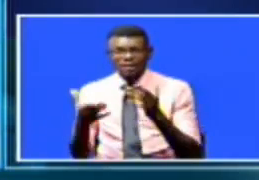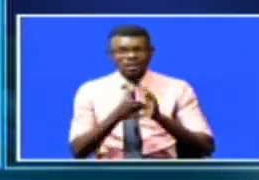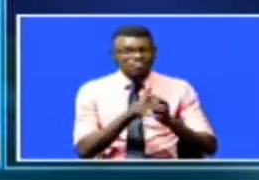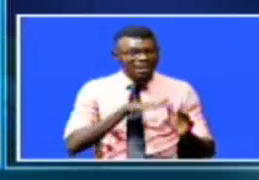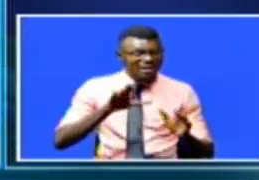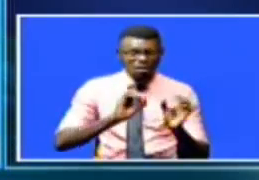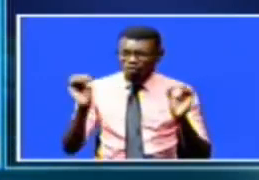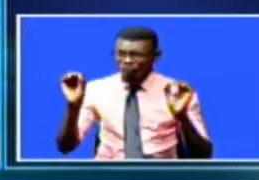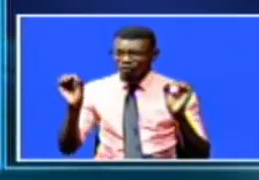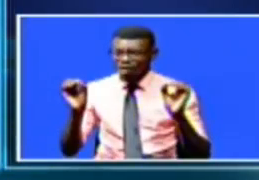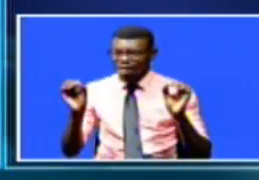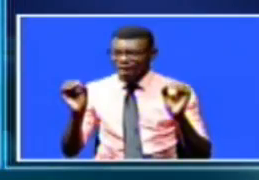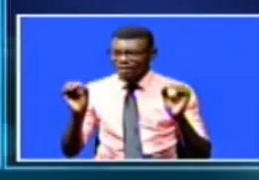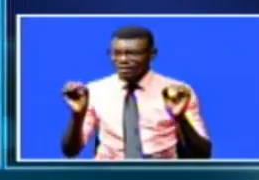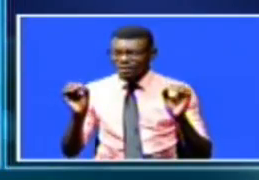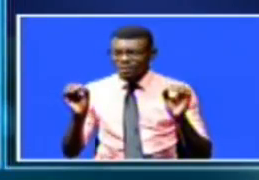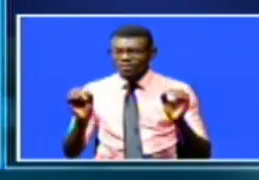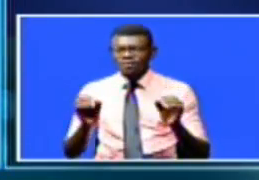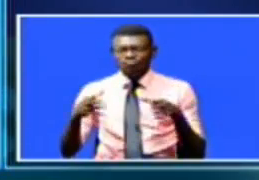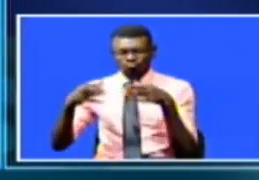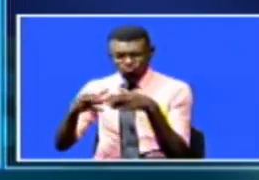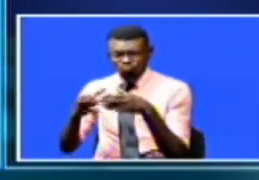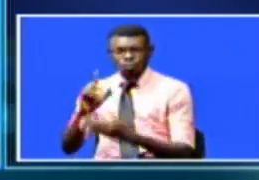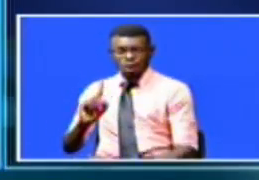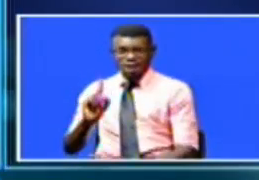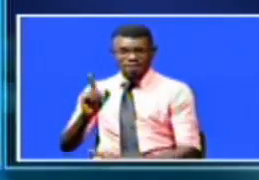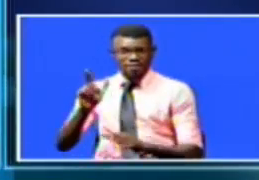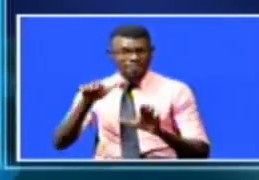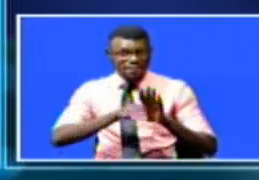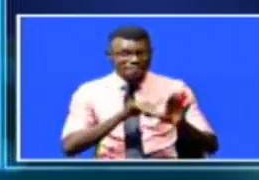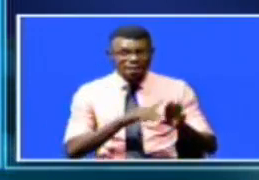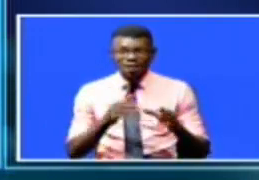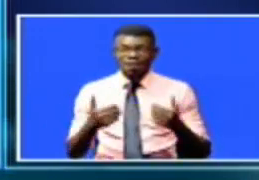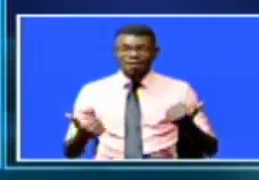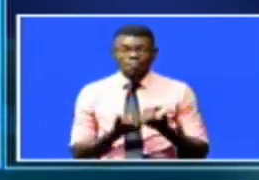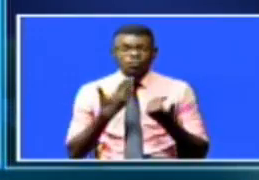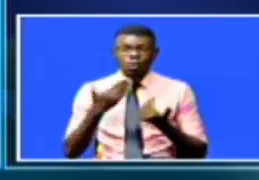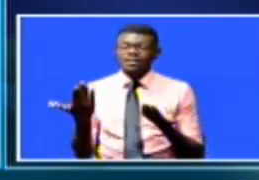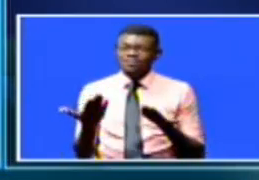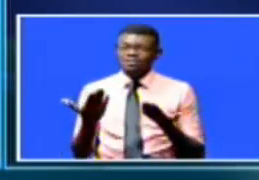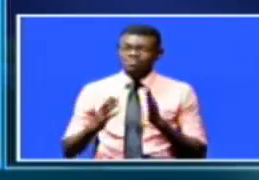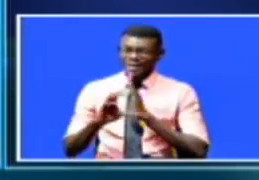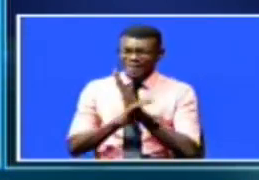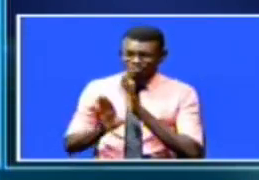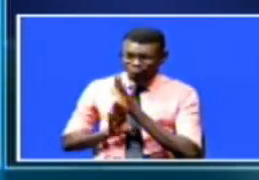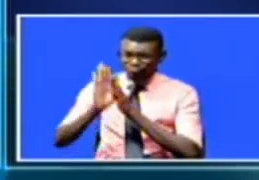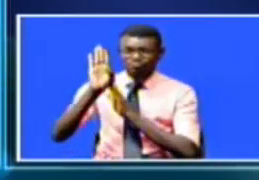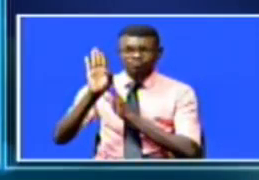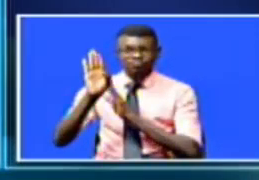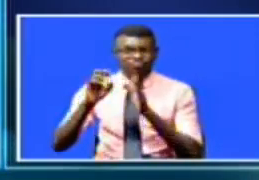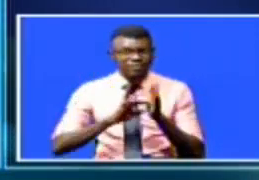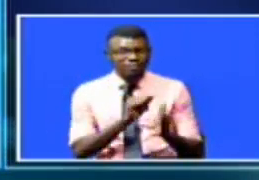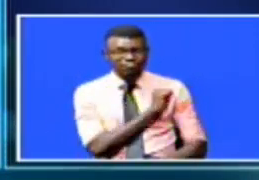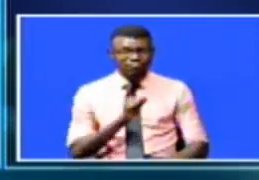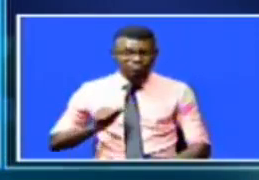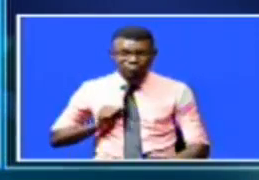teammates, we are one. We must, for us to be able to move this country far, in the Senate, we have always passed